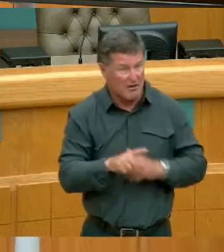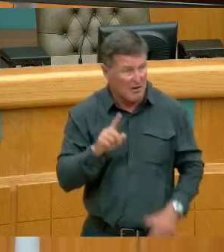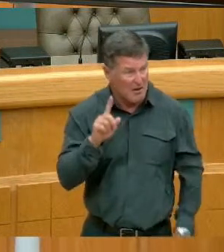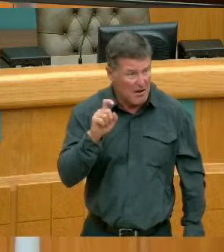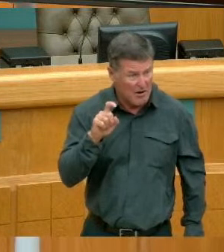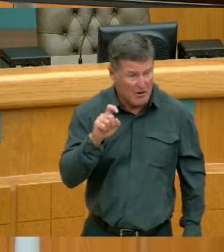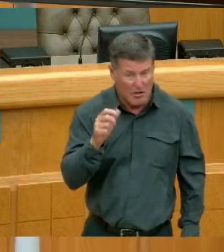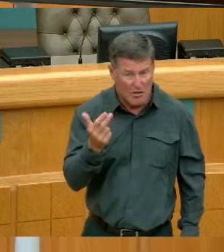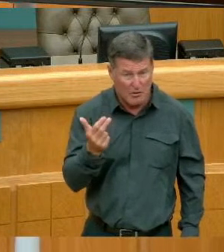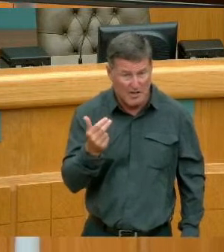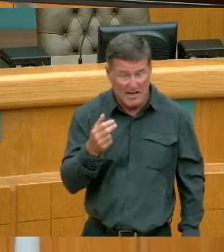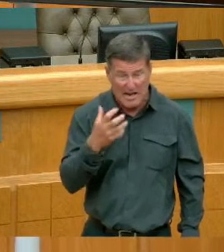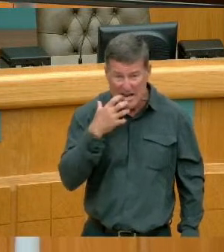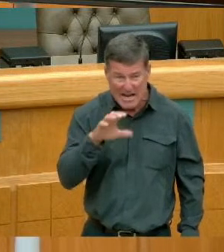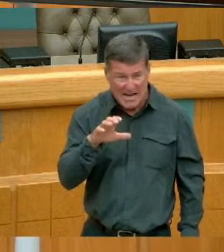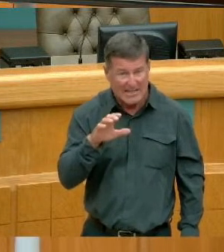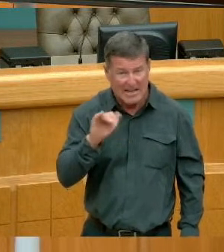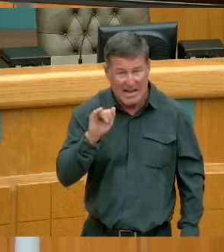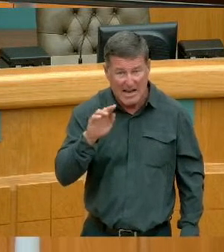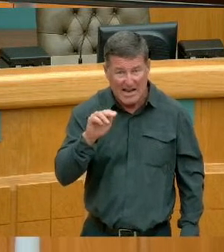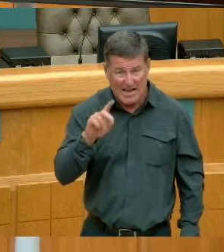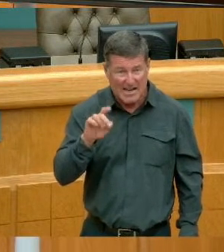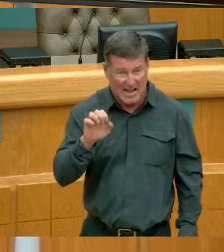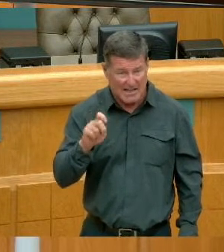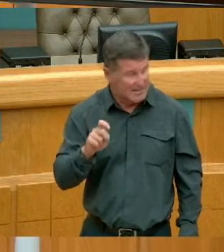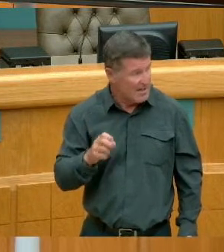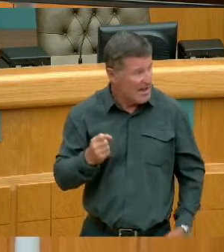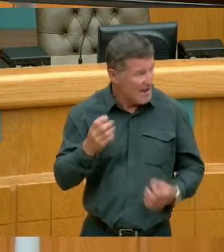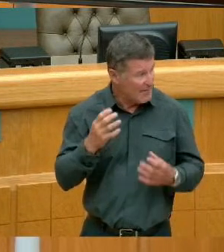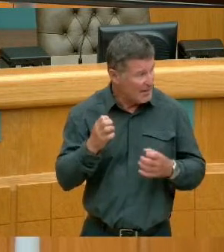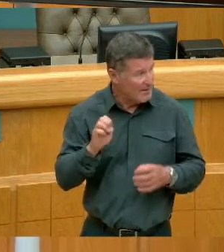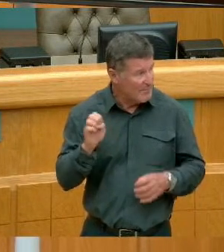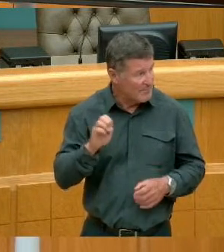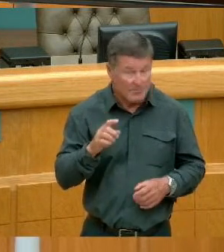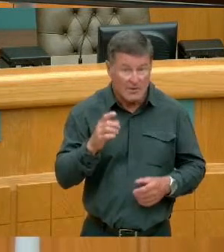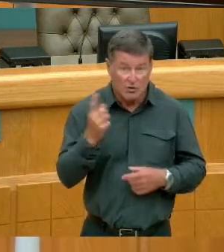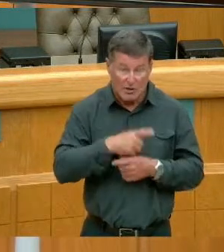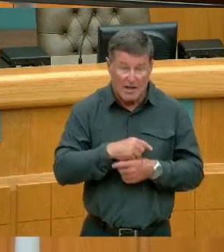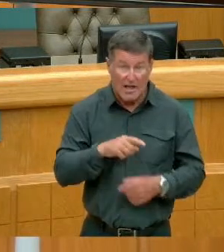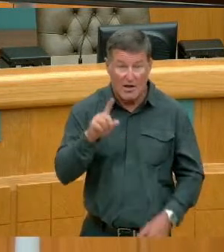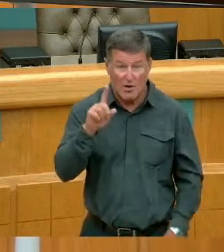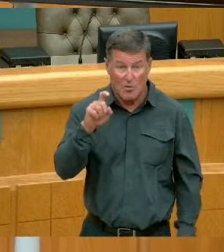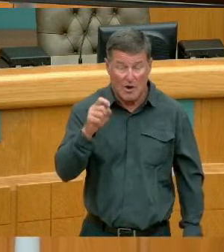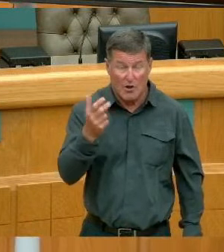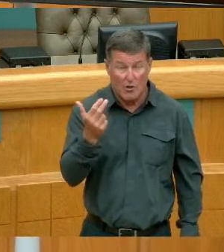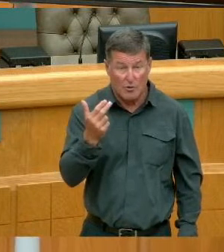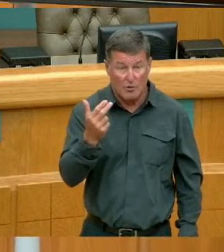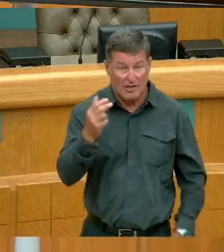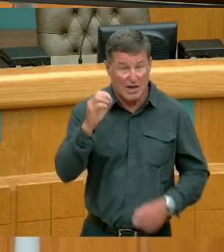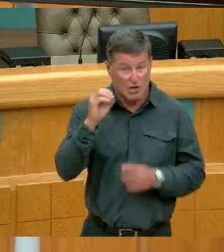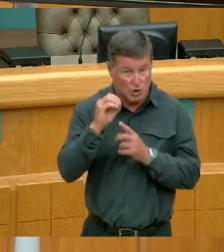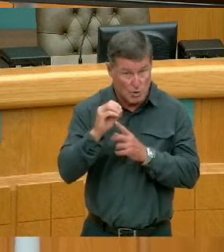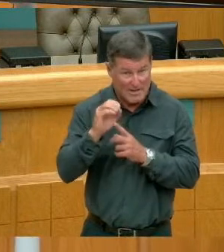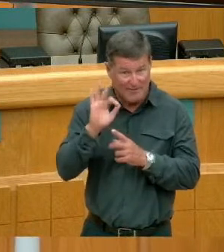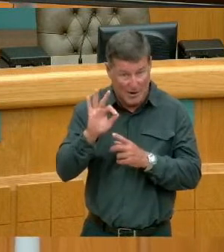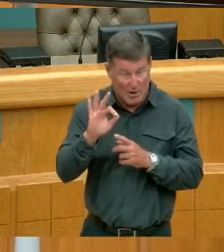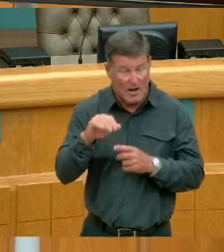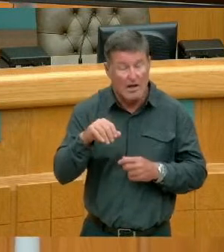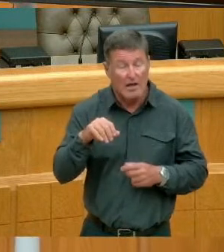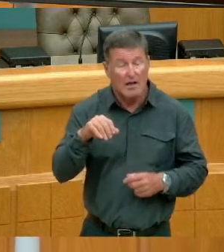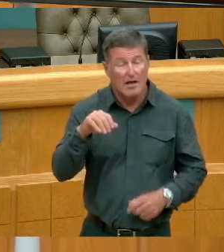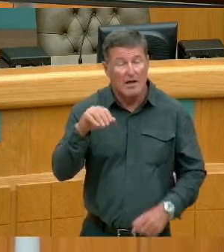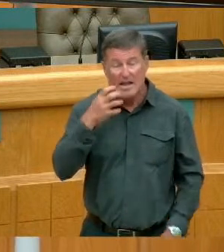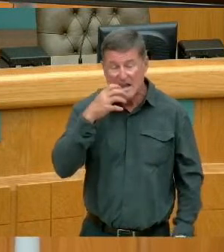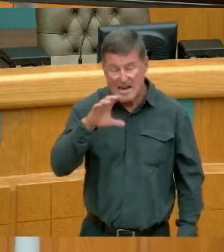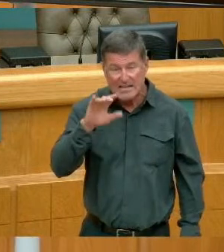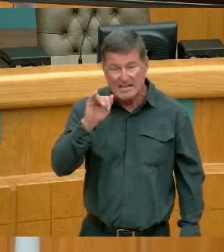heat. I have multiple emergencies going on today. Today there was a heat index of 113 degrees. So what we